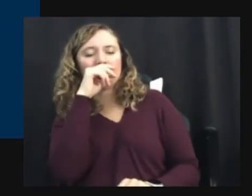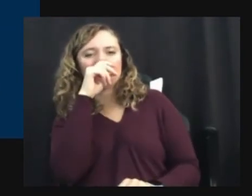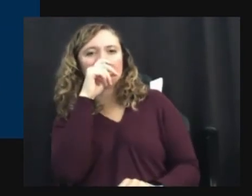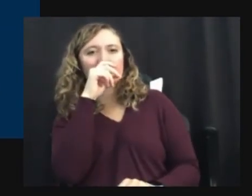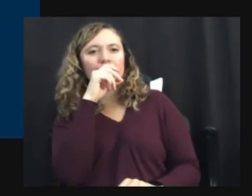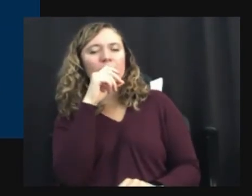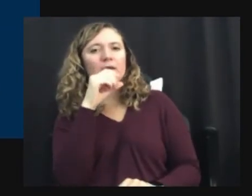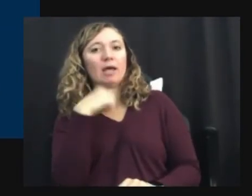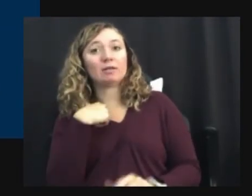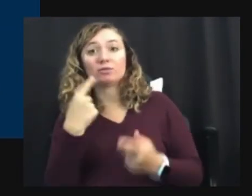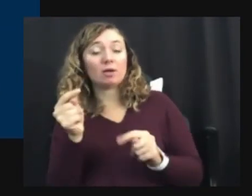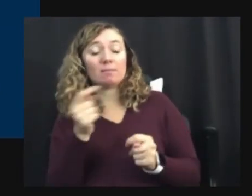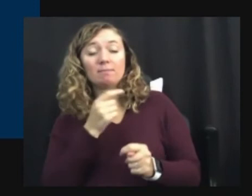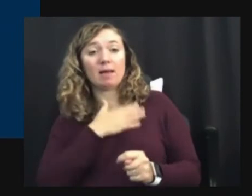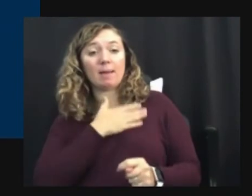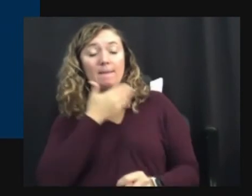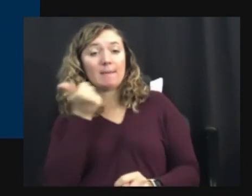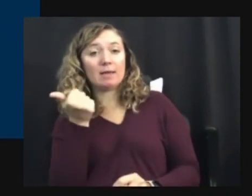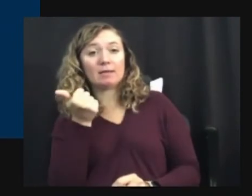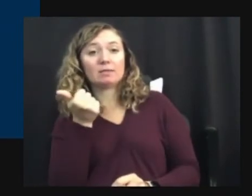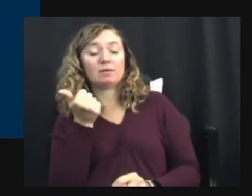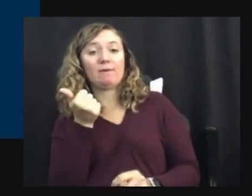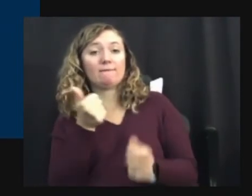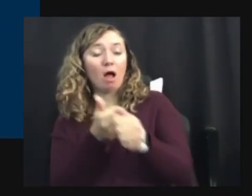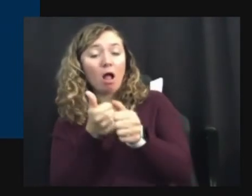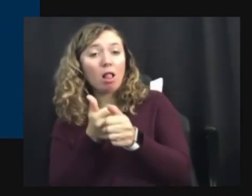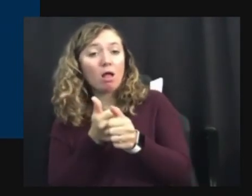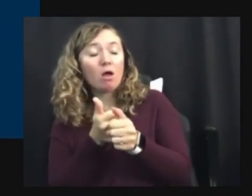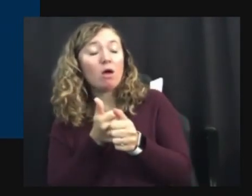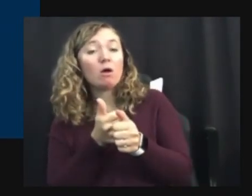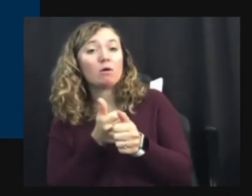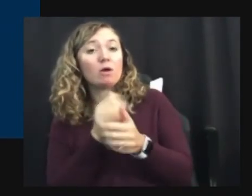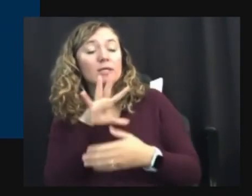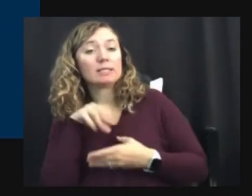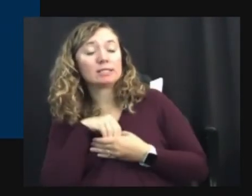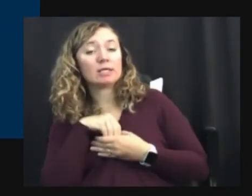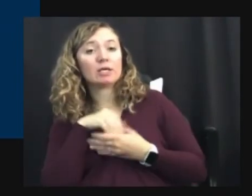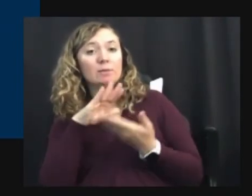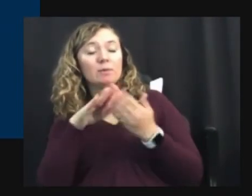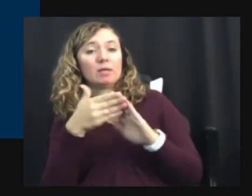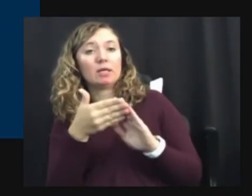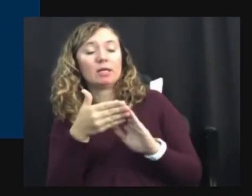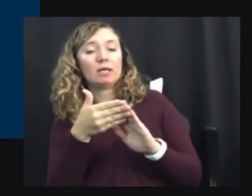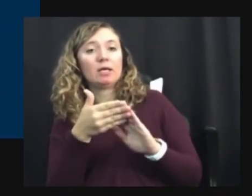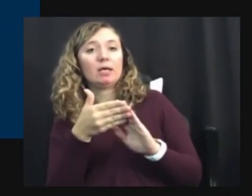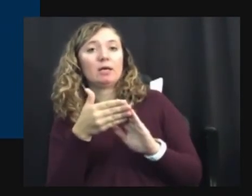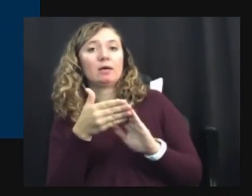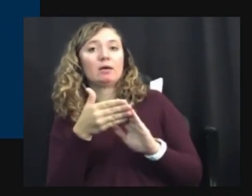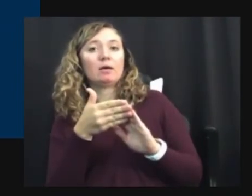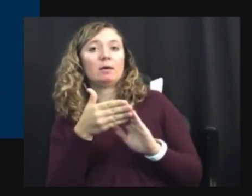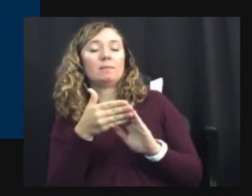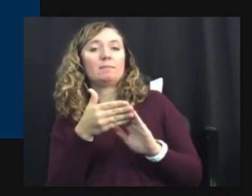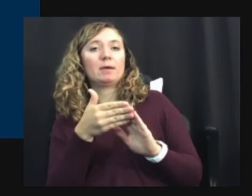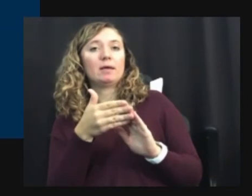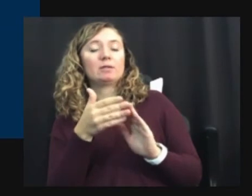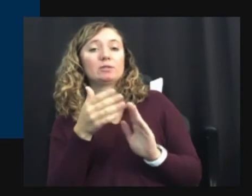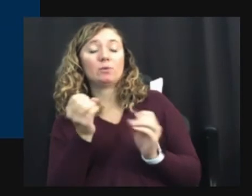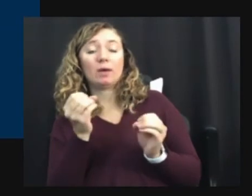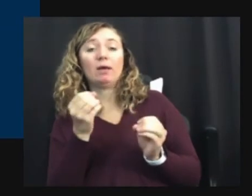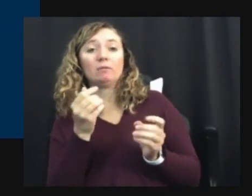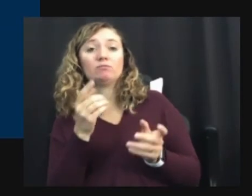to and follow the advice of the autistic community. I do, however, support early intervention, OTPT, and